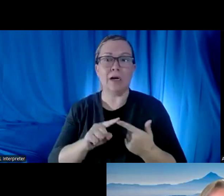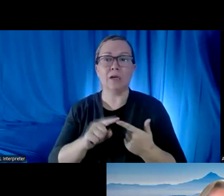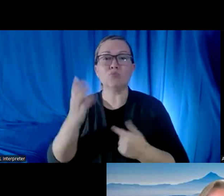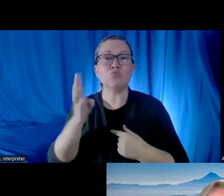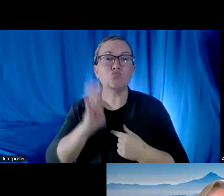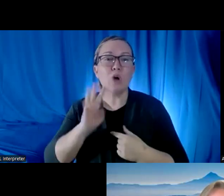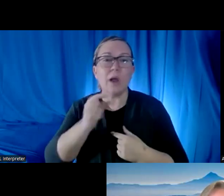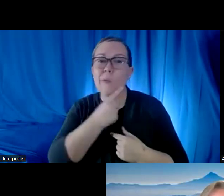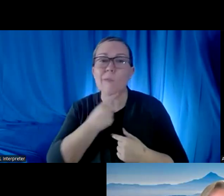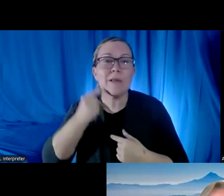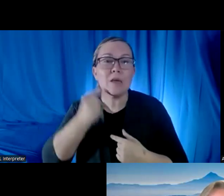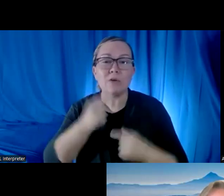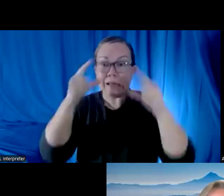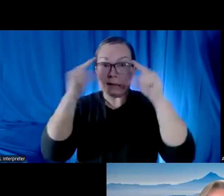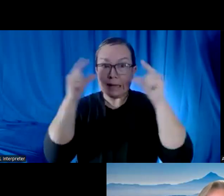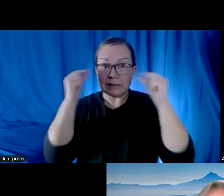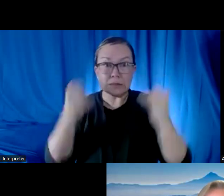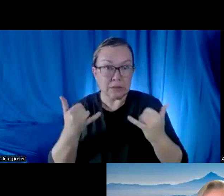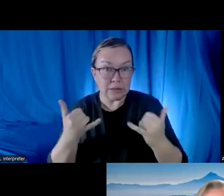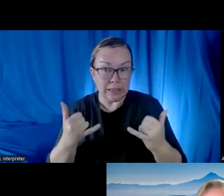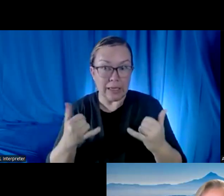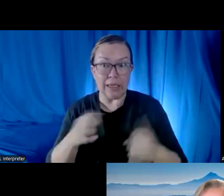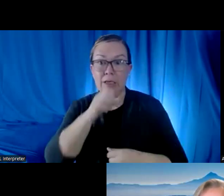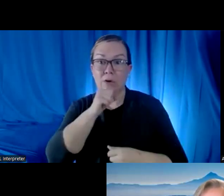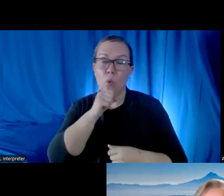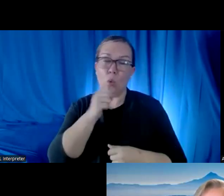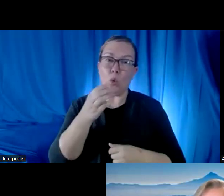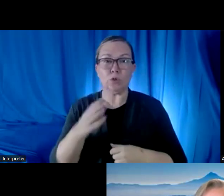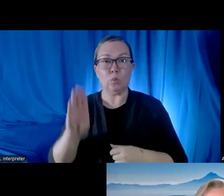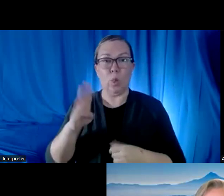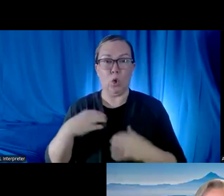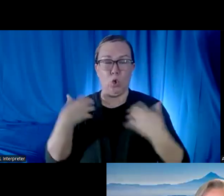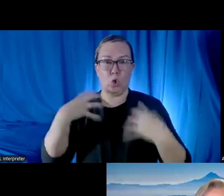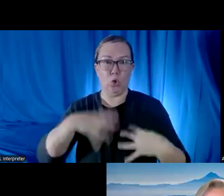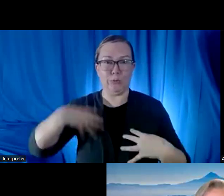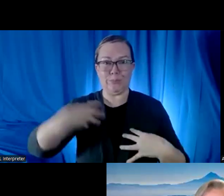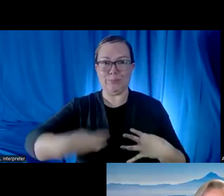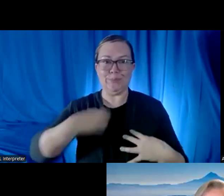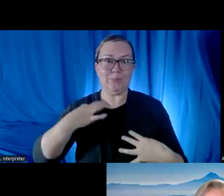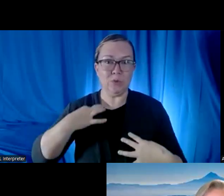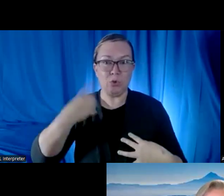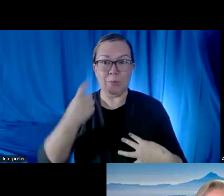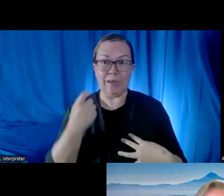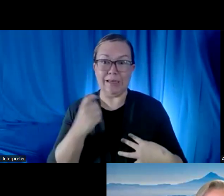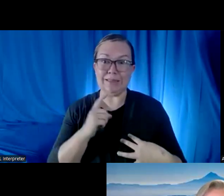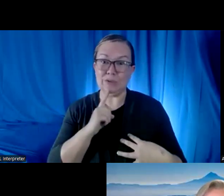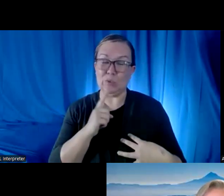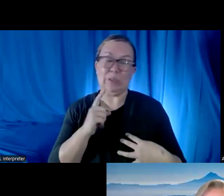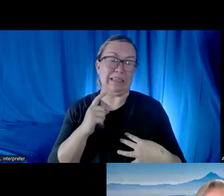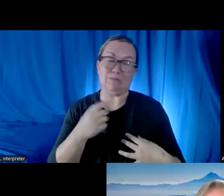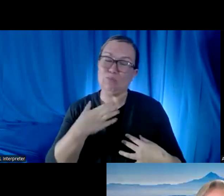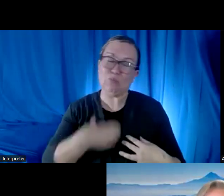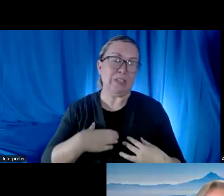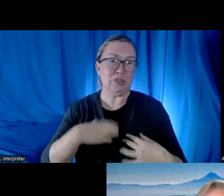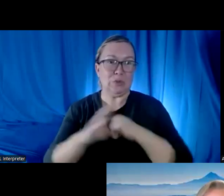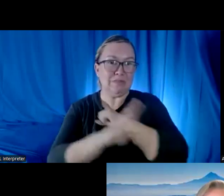wearing glasses today, wearing an orange, blue kind of checkered shirt because I really wish it was fall already. And I have